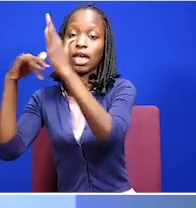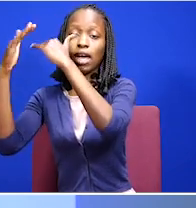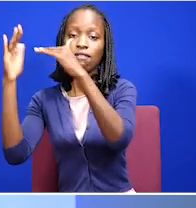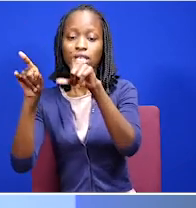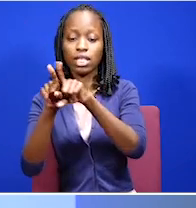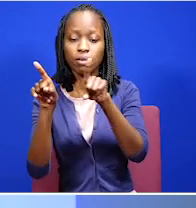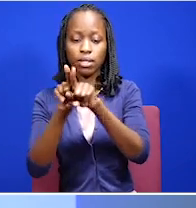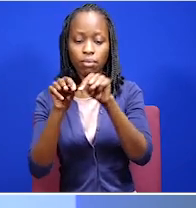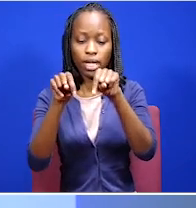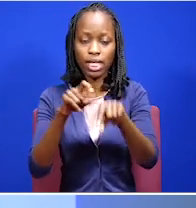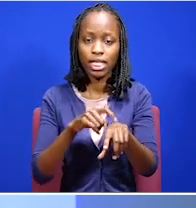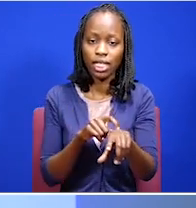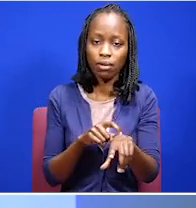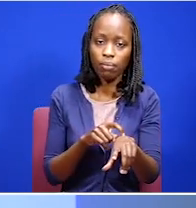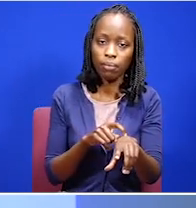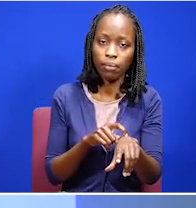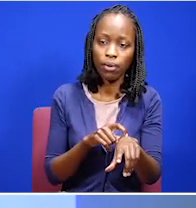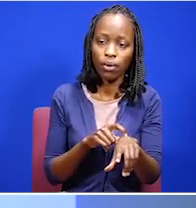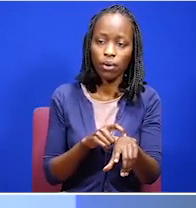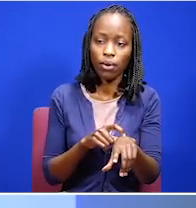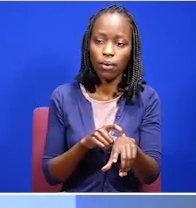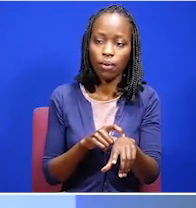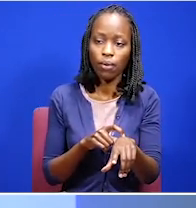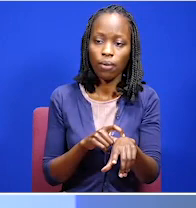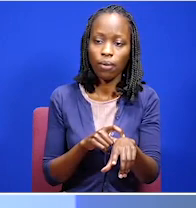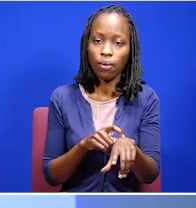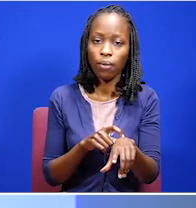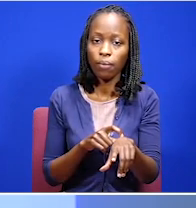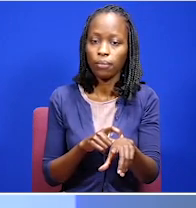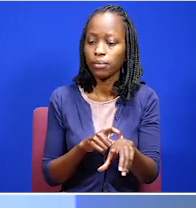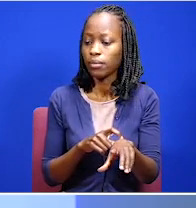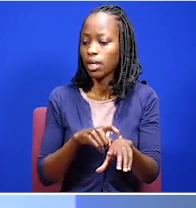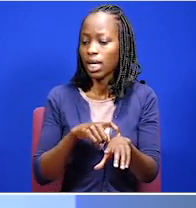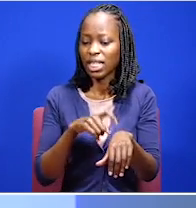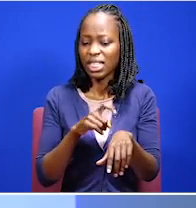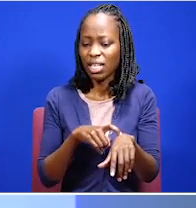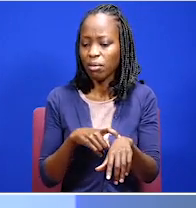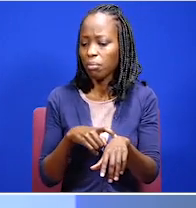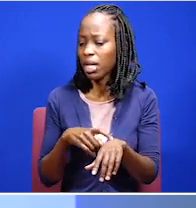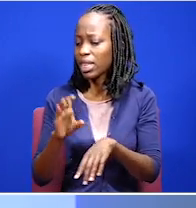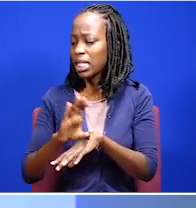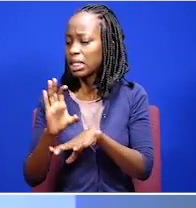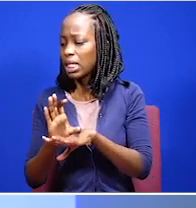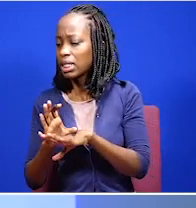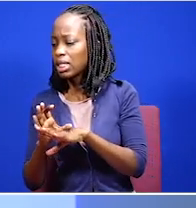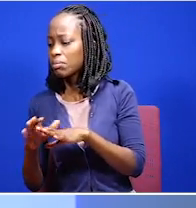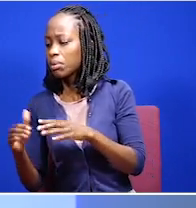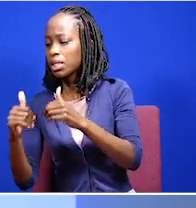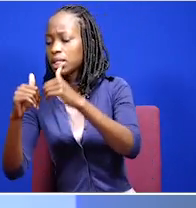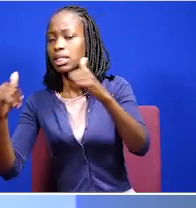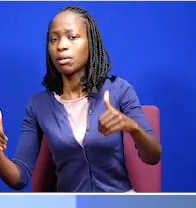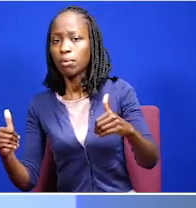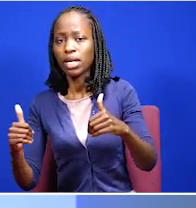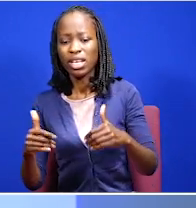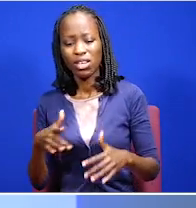with heaven above. And especially in this season where, to some degree, the church has been scattered. It's like you are alone.